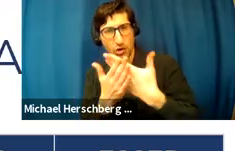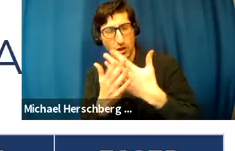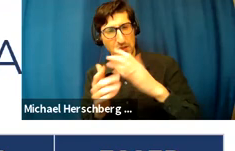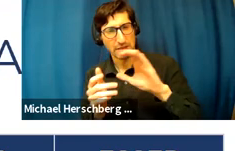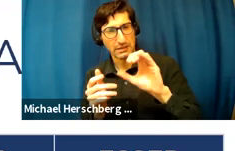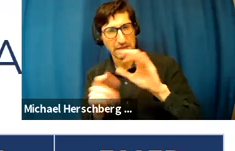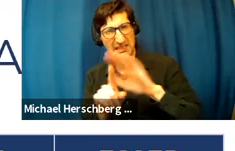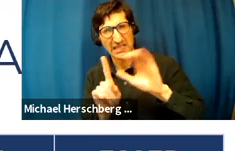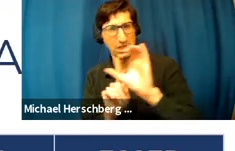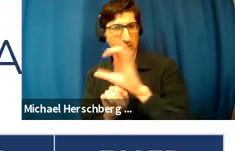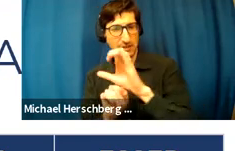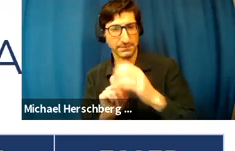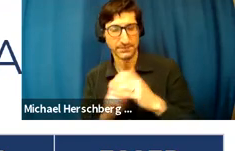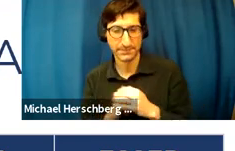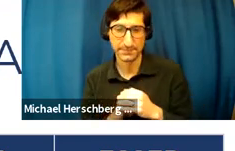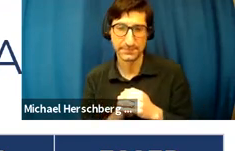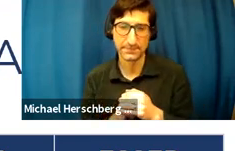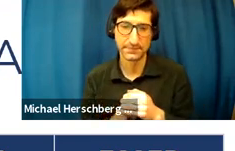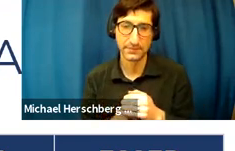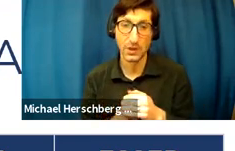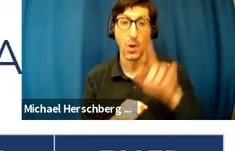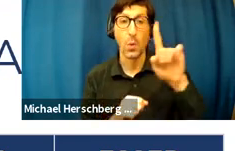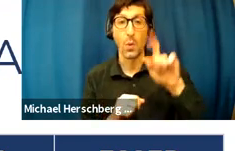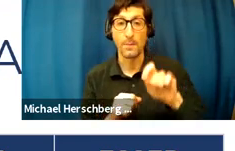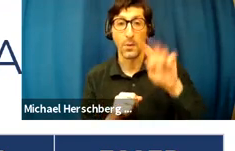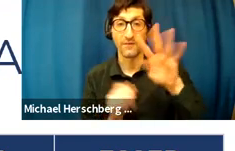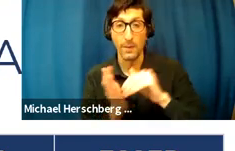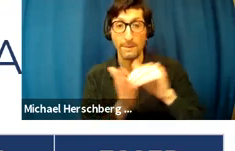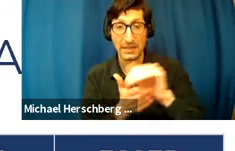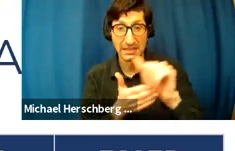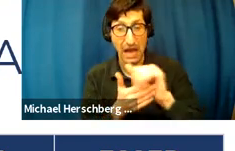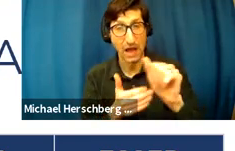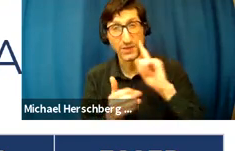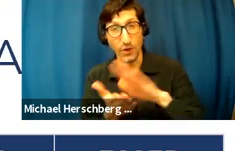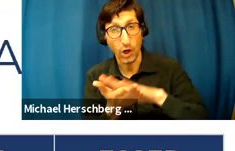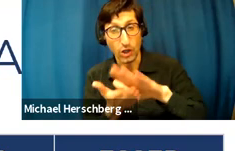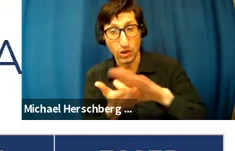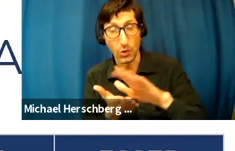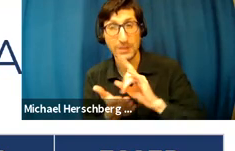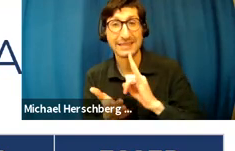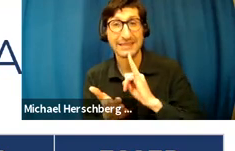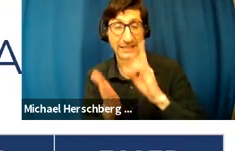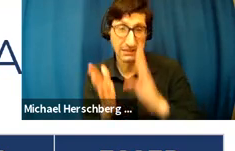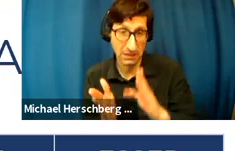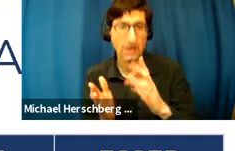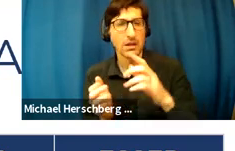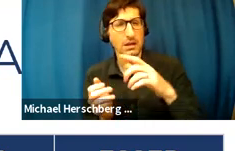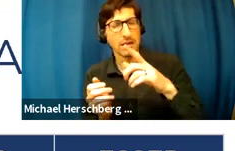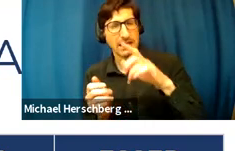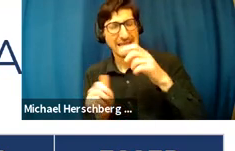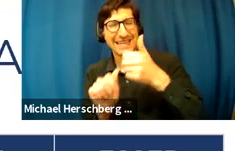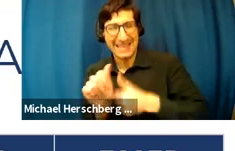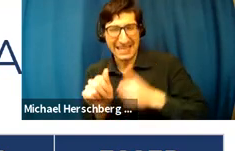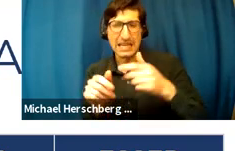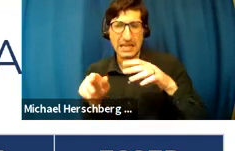We're highlighting the $1.4 million investment in custodians as part of the operating budget. Each of the presentation segments will have the slide that